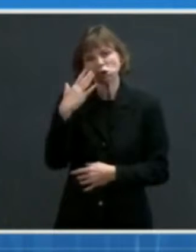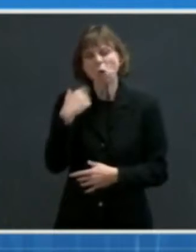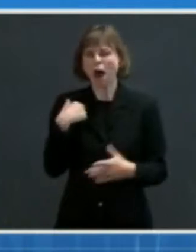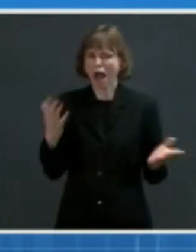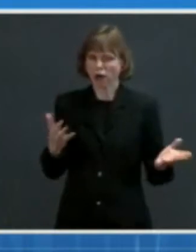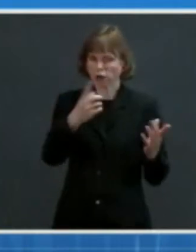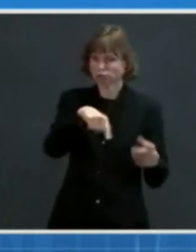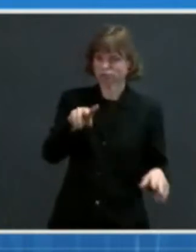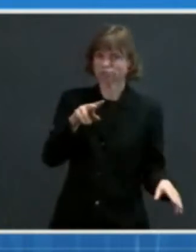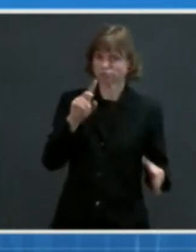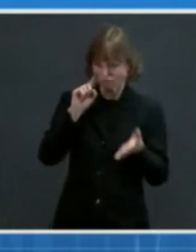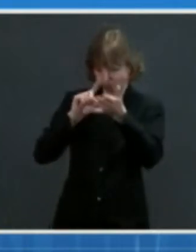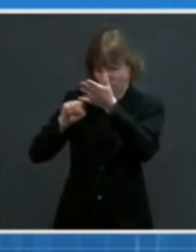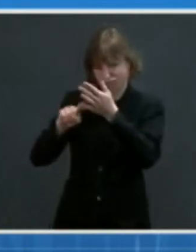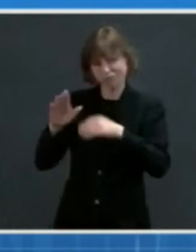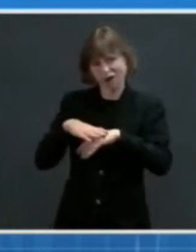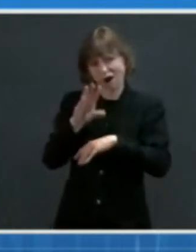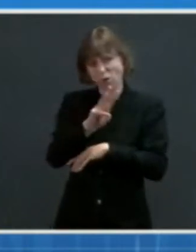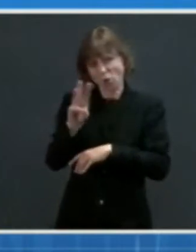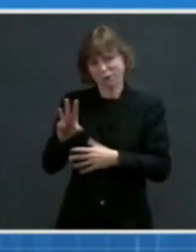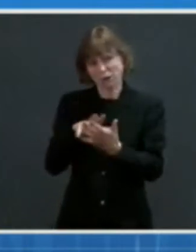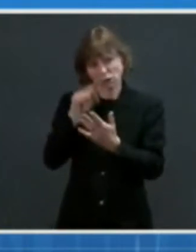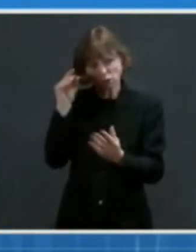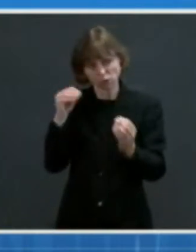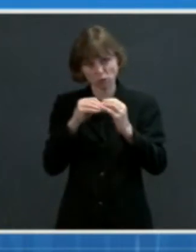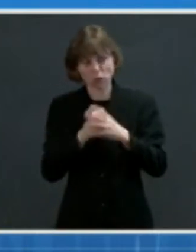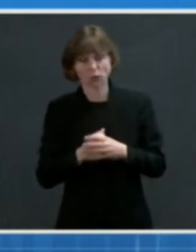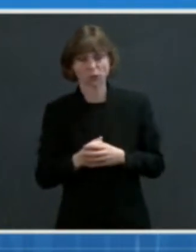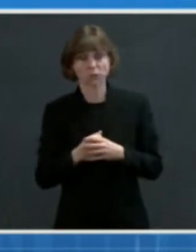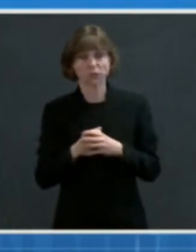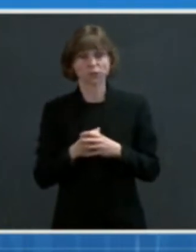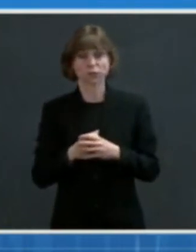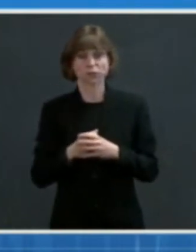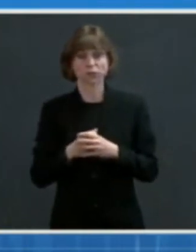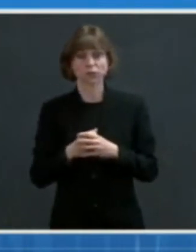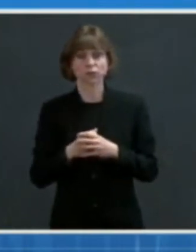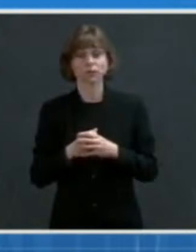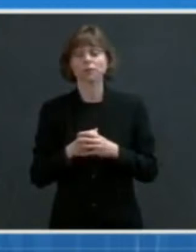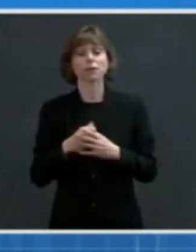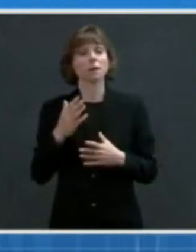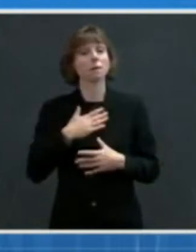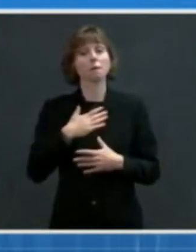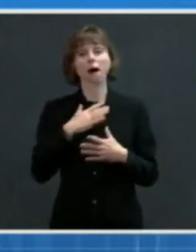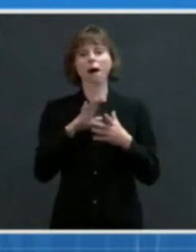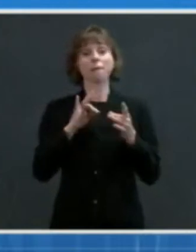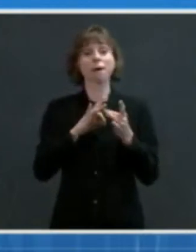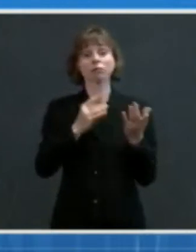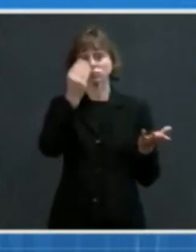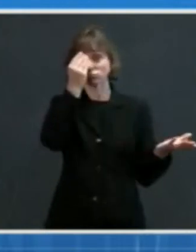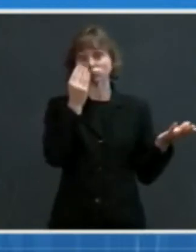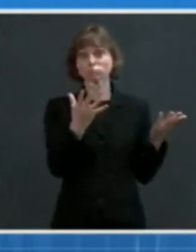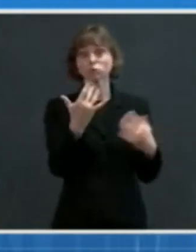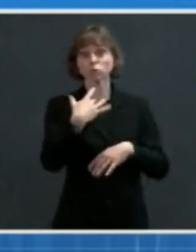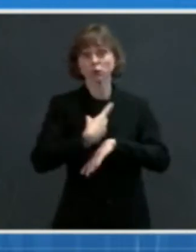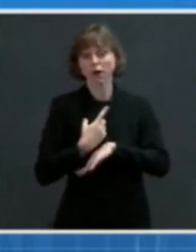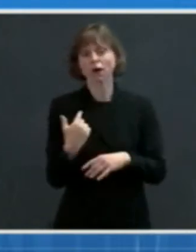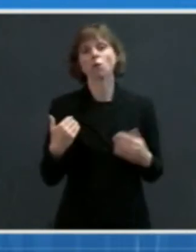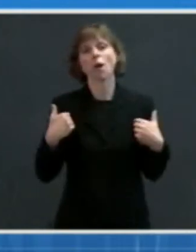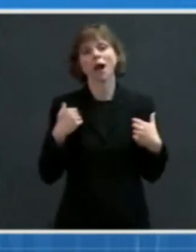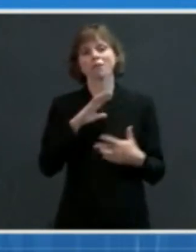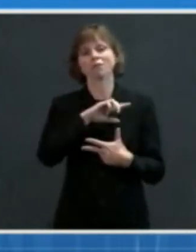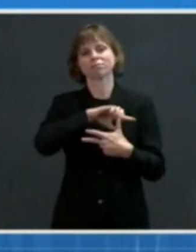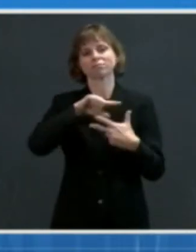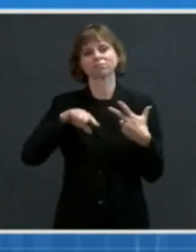our website to learn more. But the message I want you to hear from me today is that we now have 3